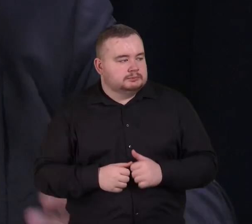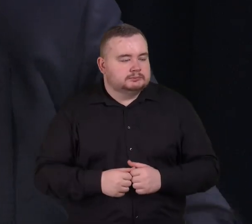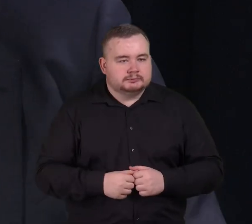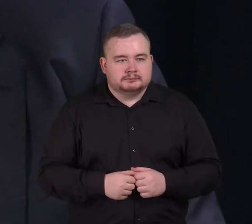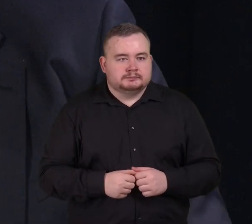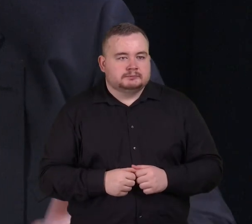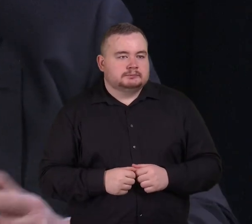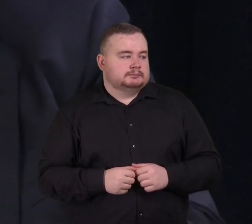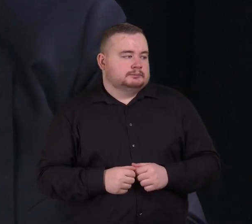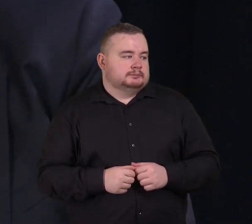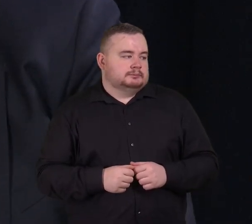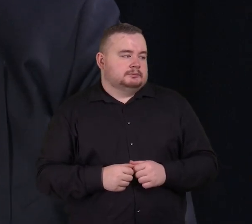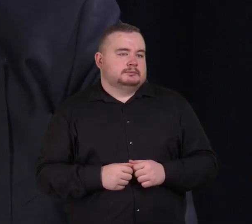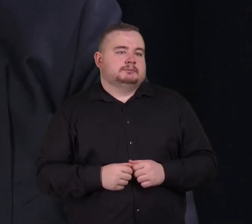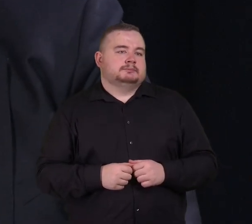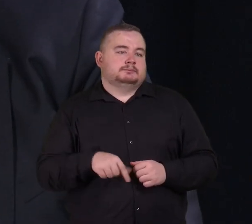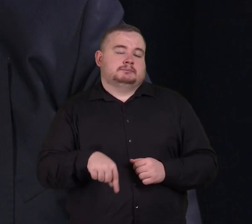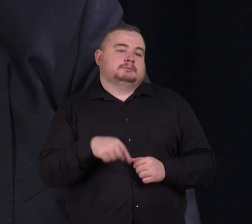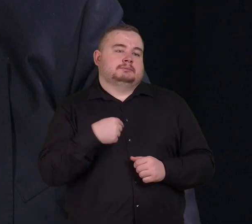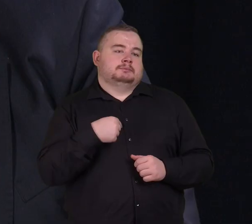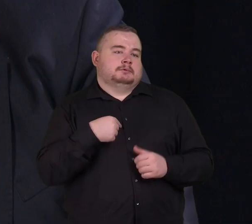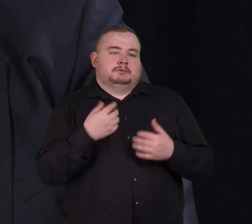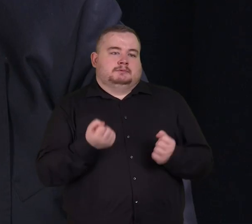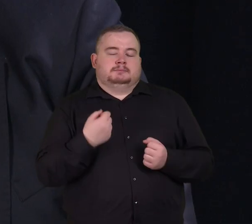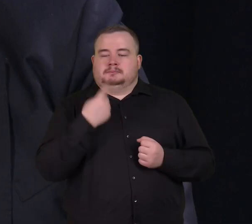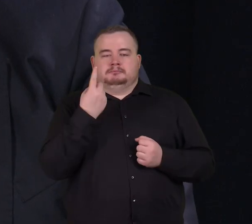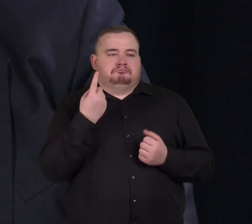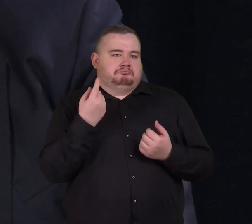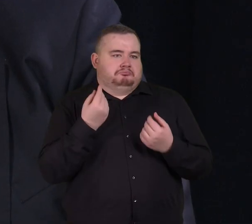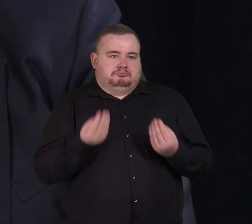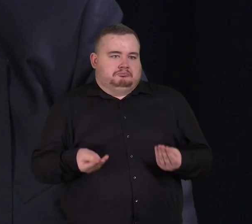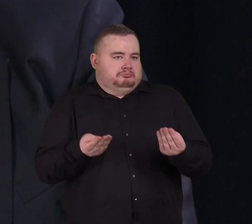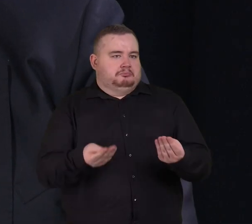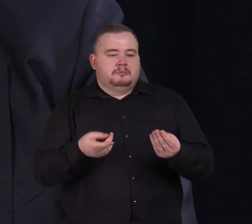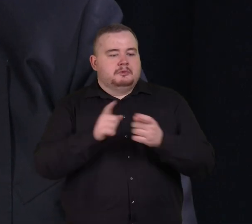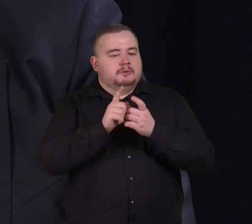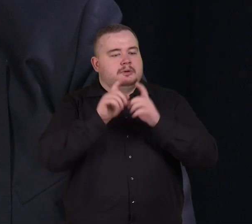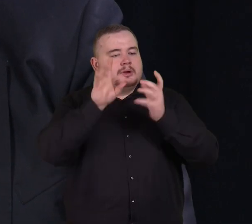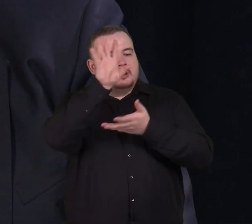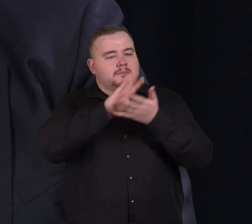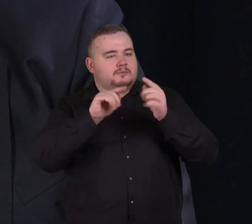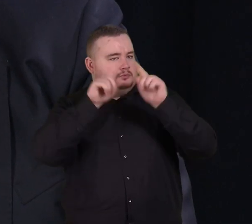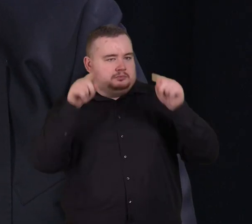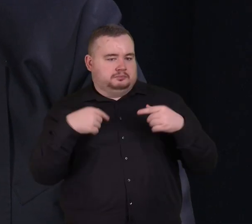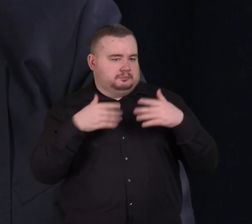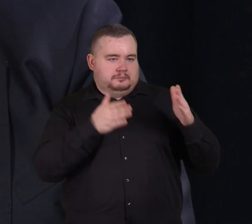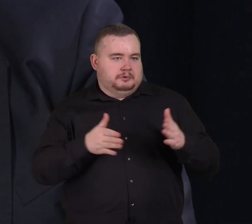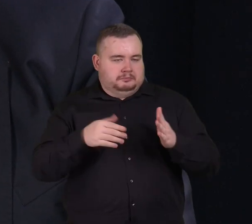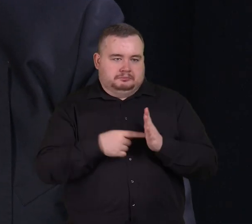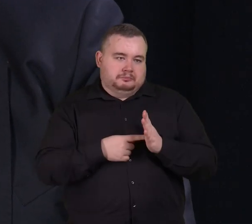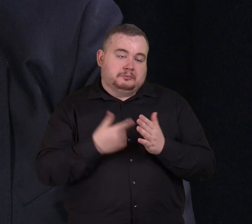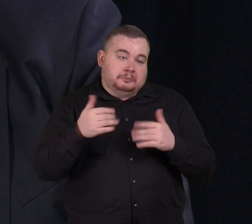scheme, and yeah. So that could be something to reflect for the future, to have a bit